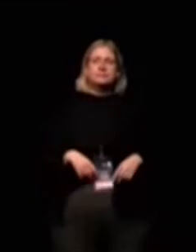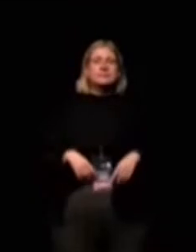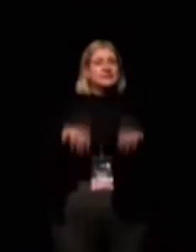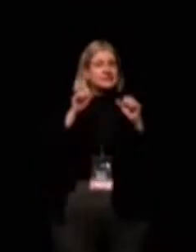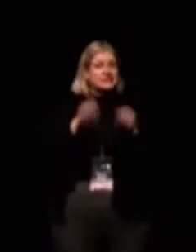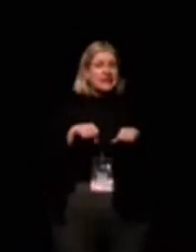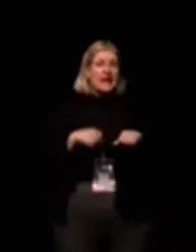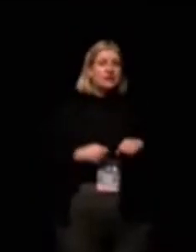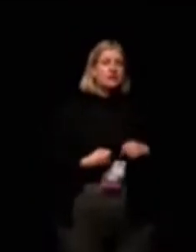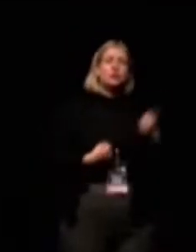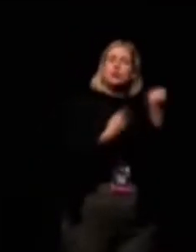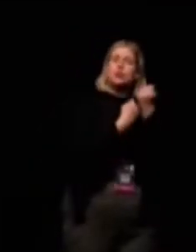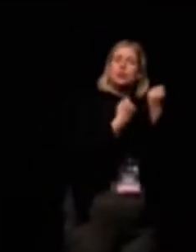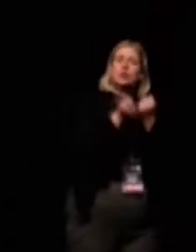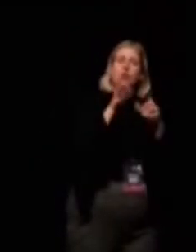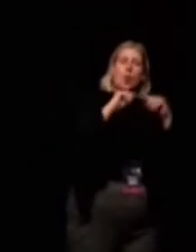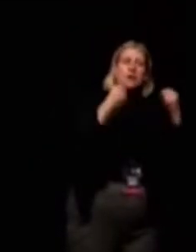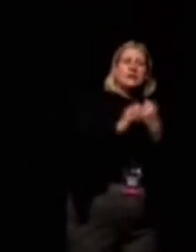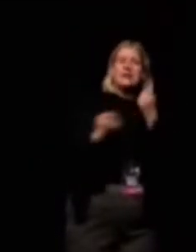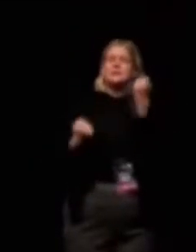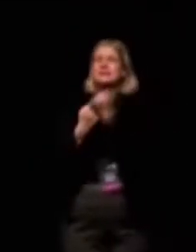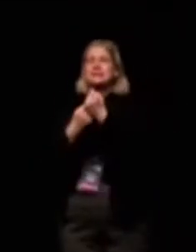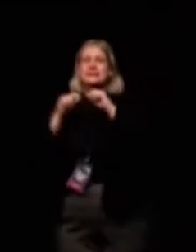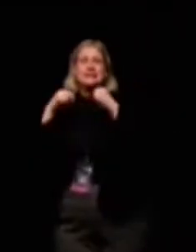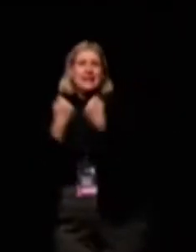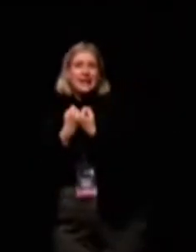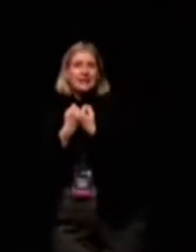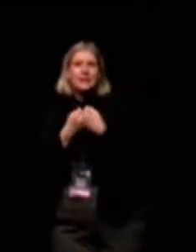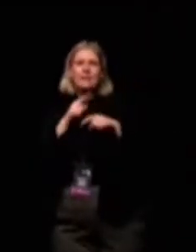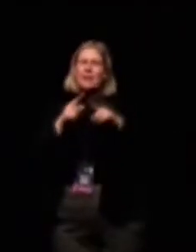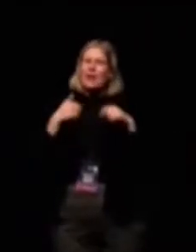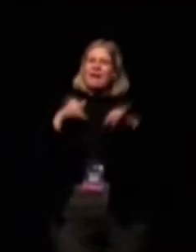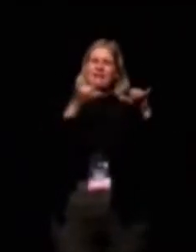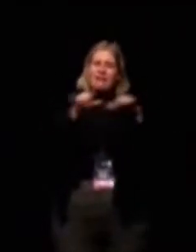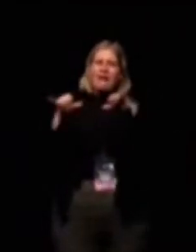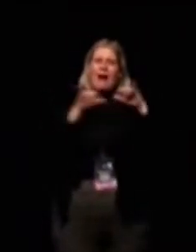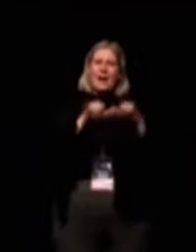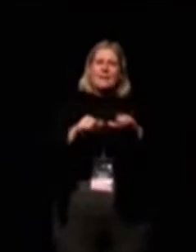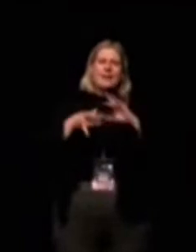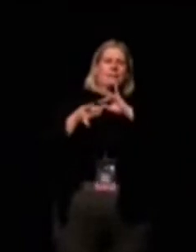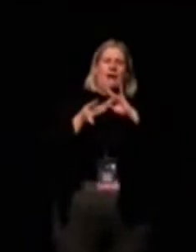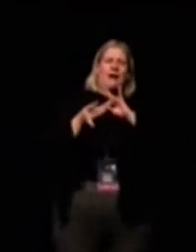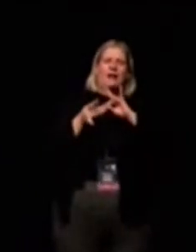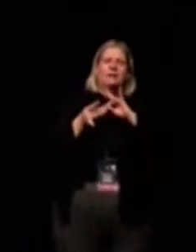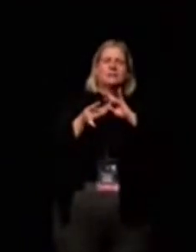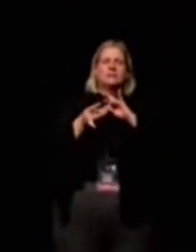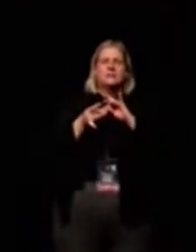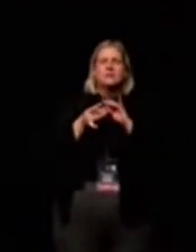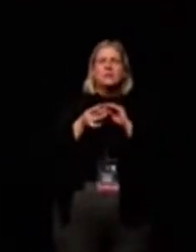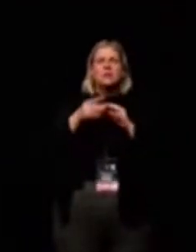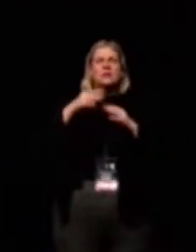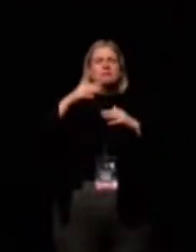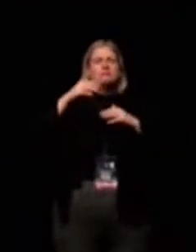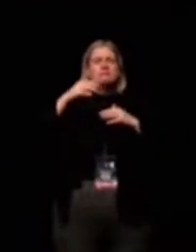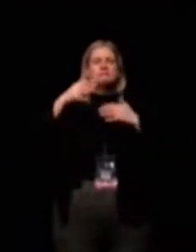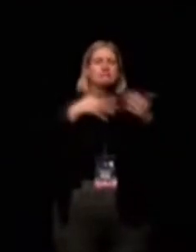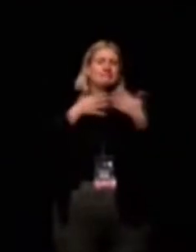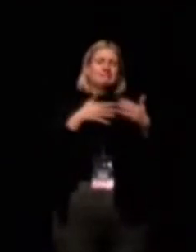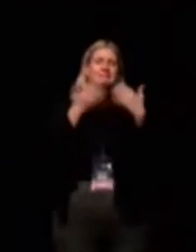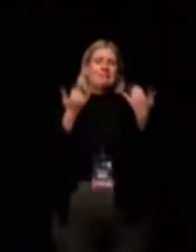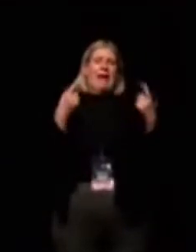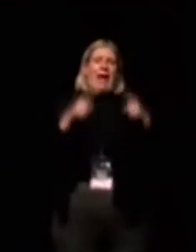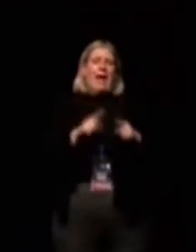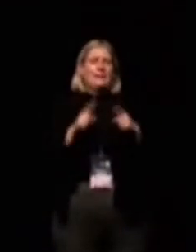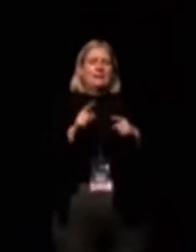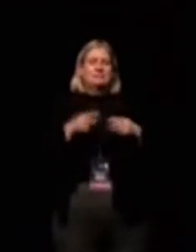teams, we share a common bond, a love of the sport. And despite what's happening in our national politics today, we